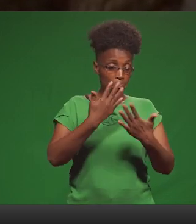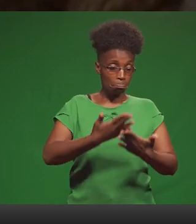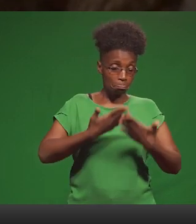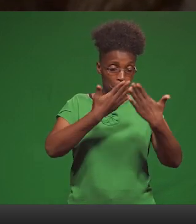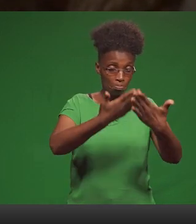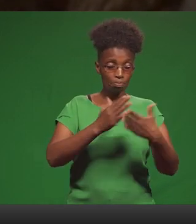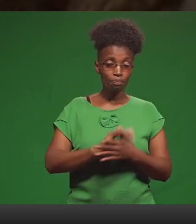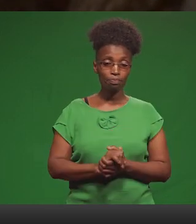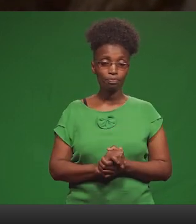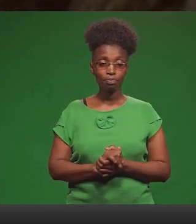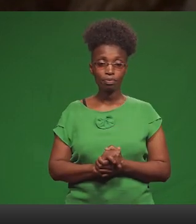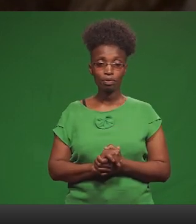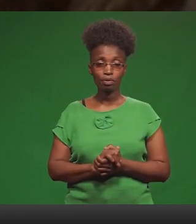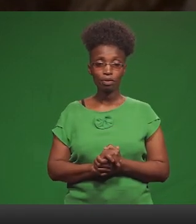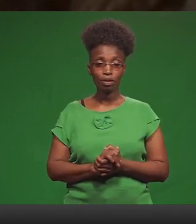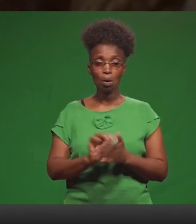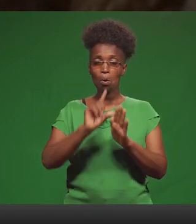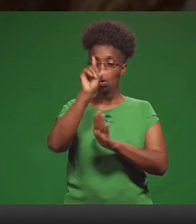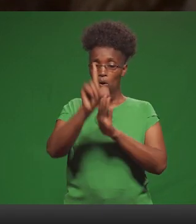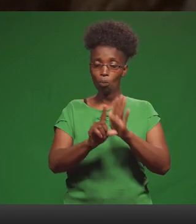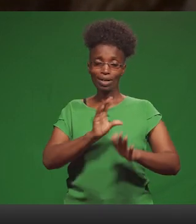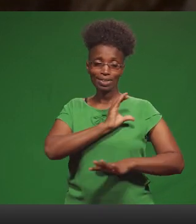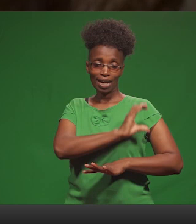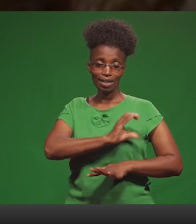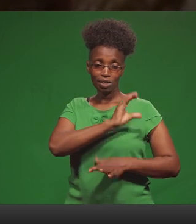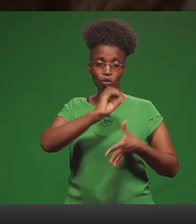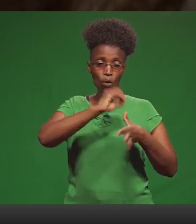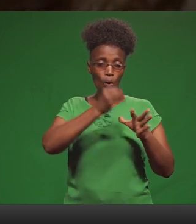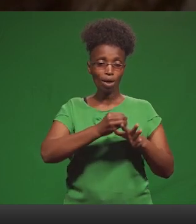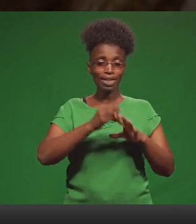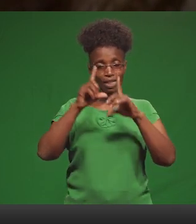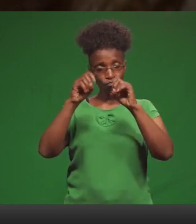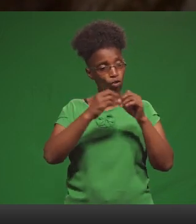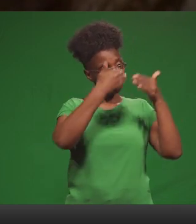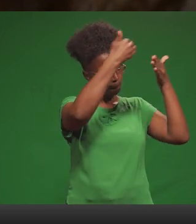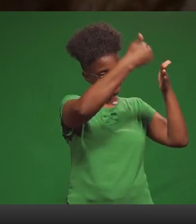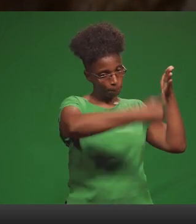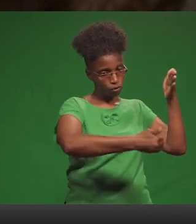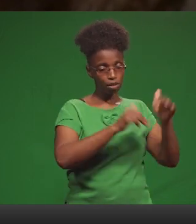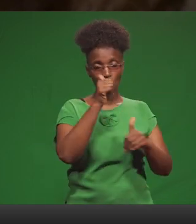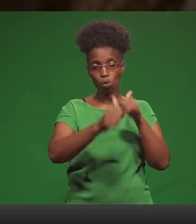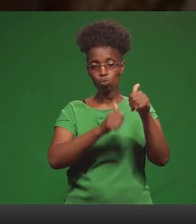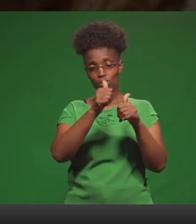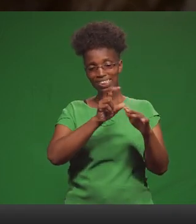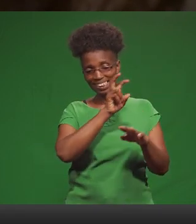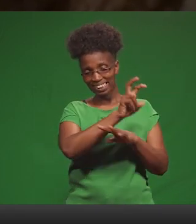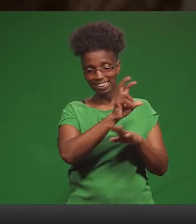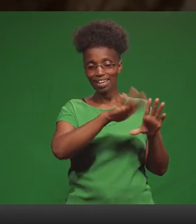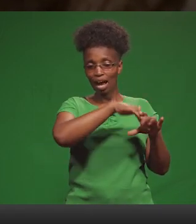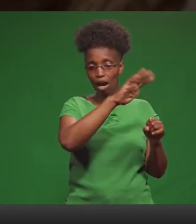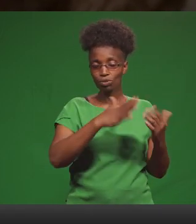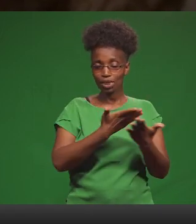assassination, or those posters that we are seeing that are